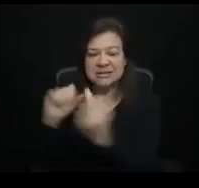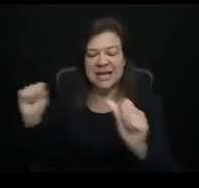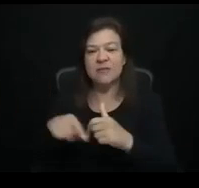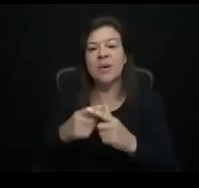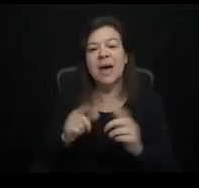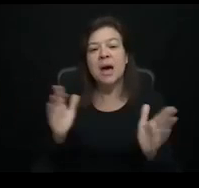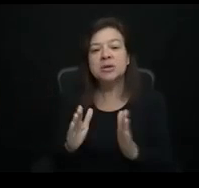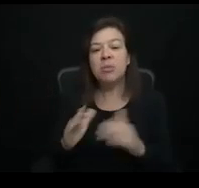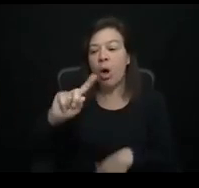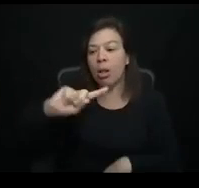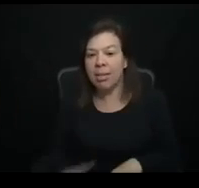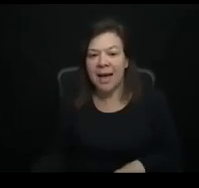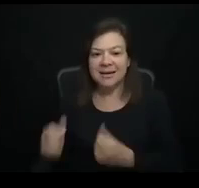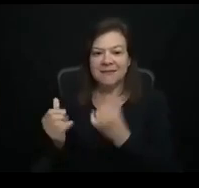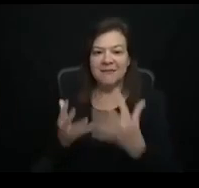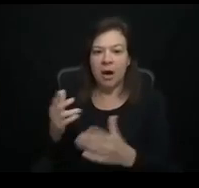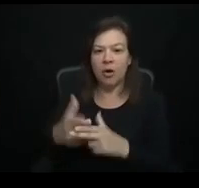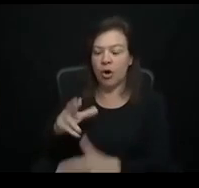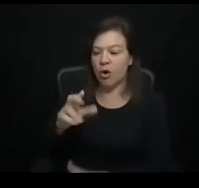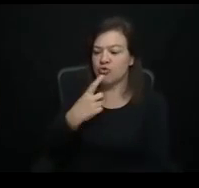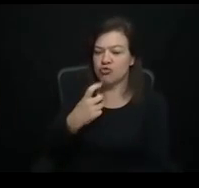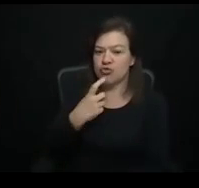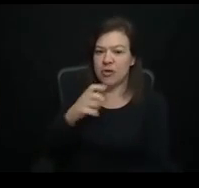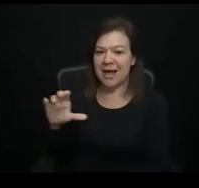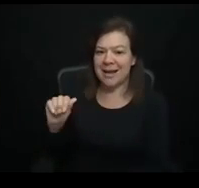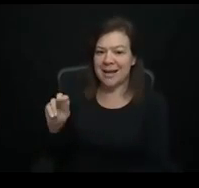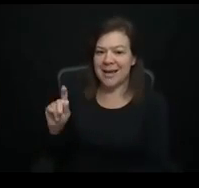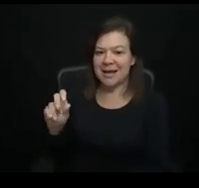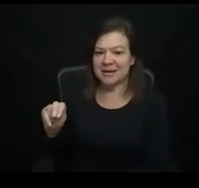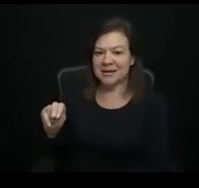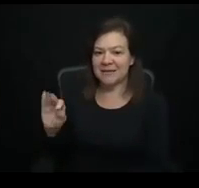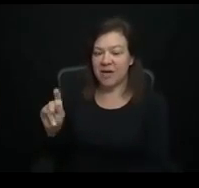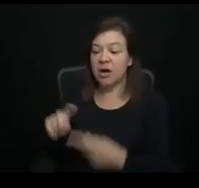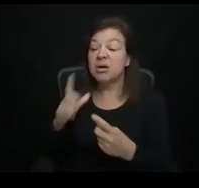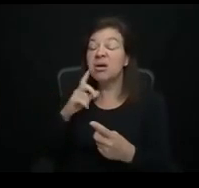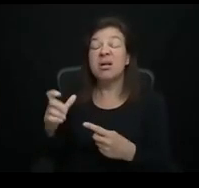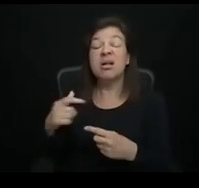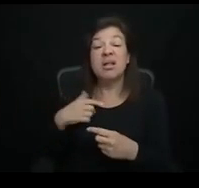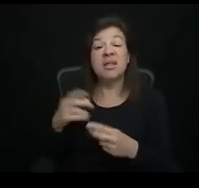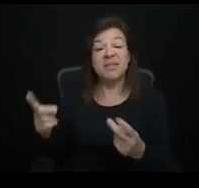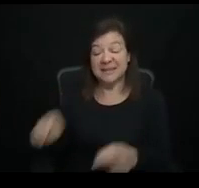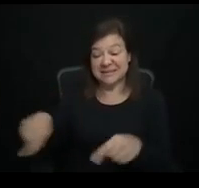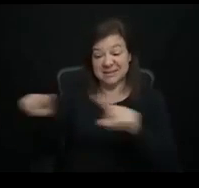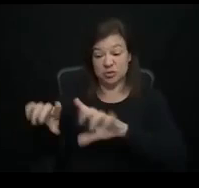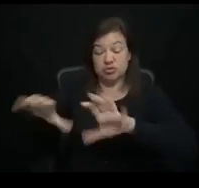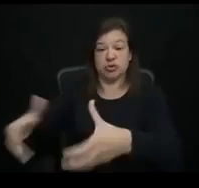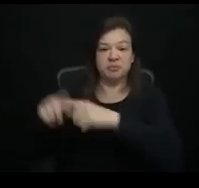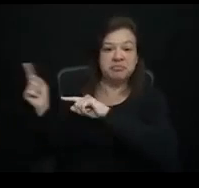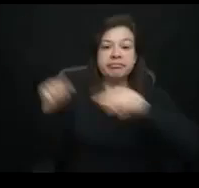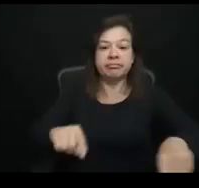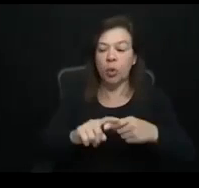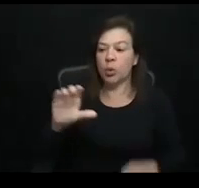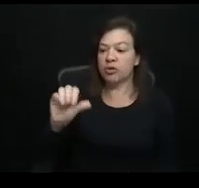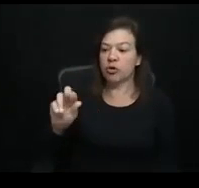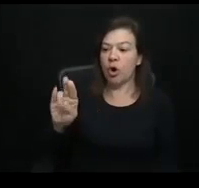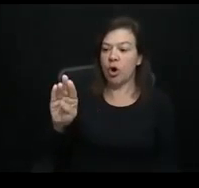on Wednesday, this incident command team came in with Carbondale Fire and put that out immediately. And so we have a lot to be thankful